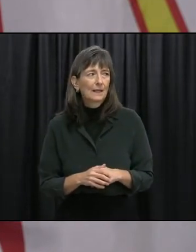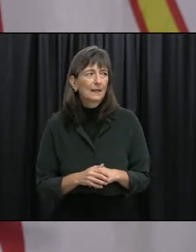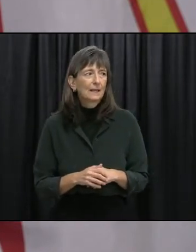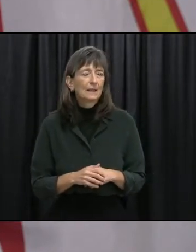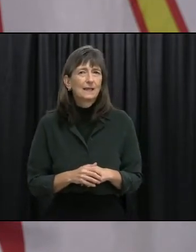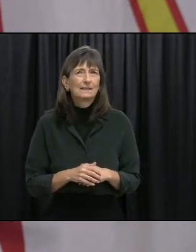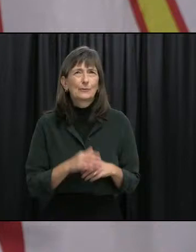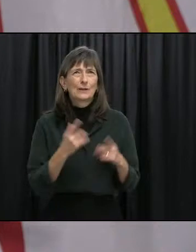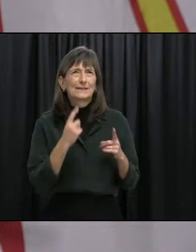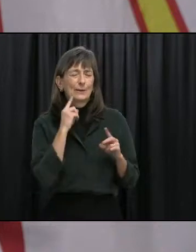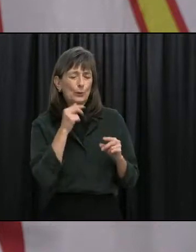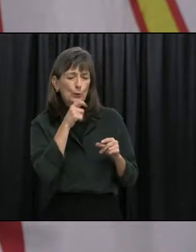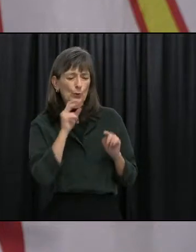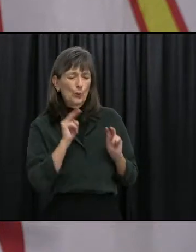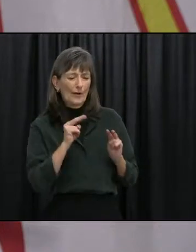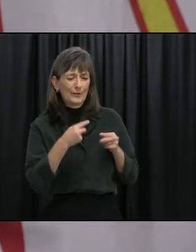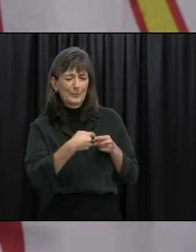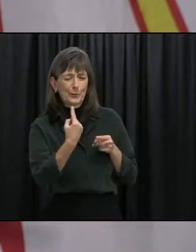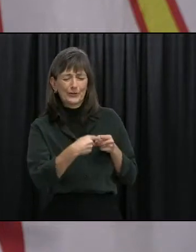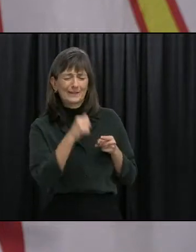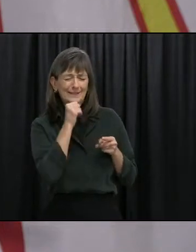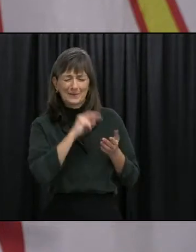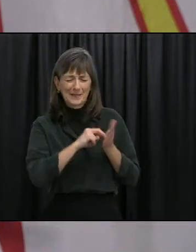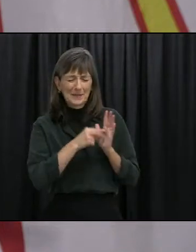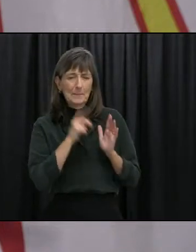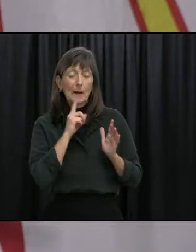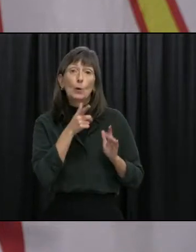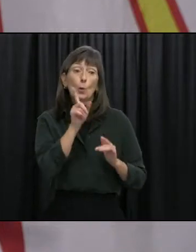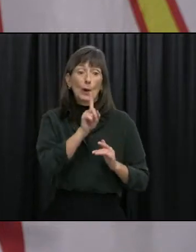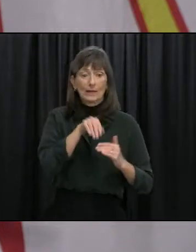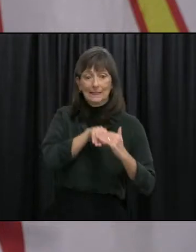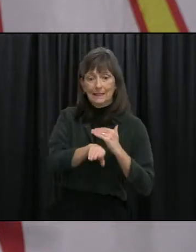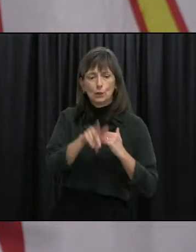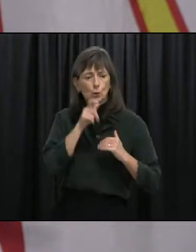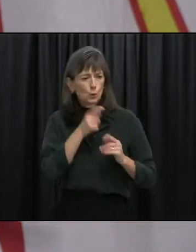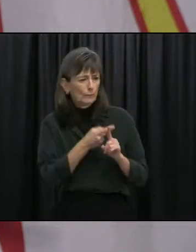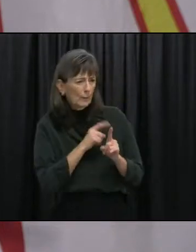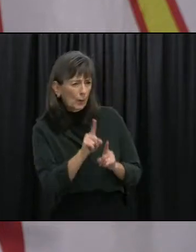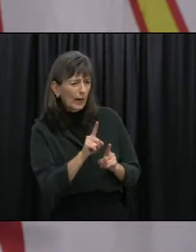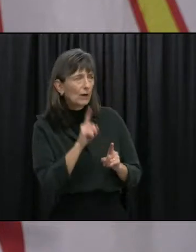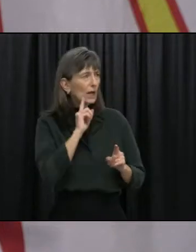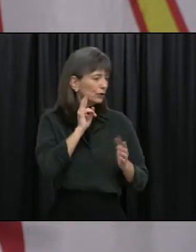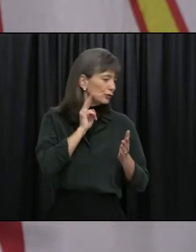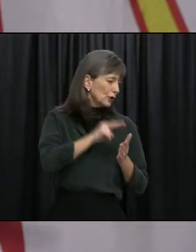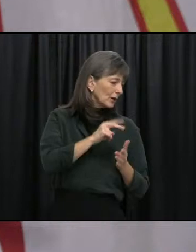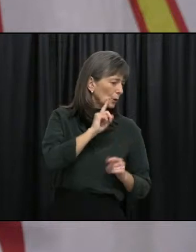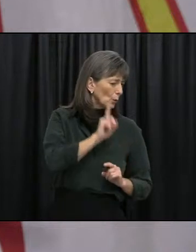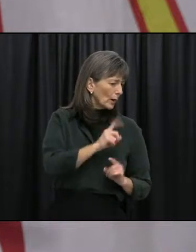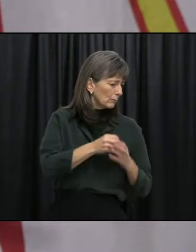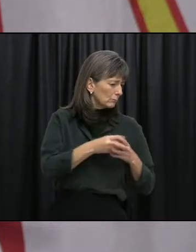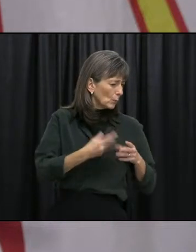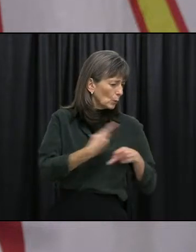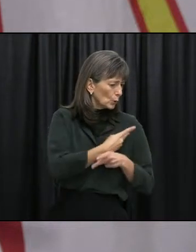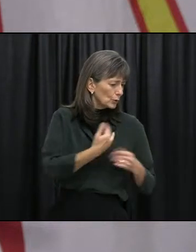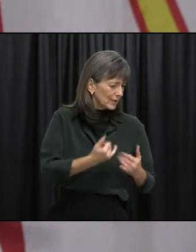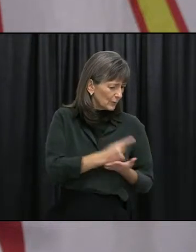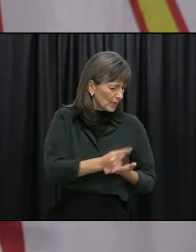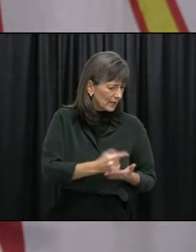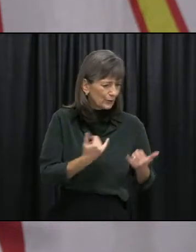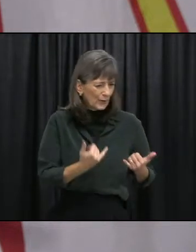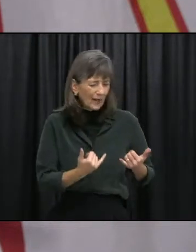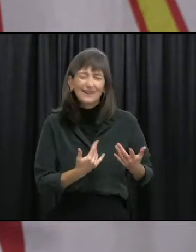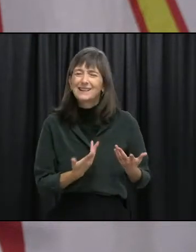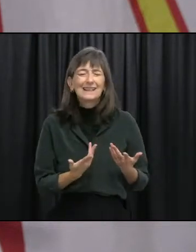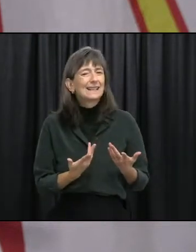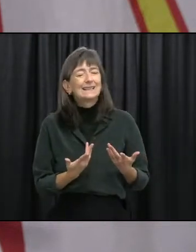patrol. That's not the right word, but from that point of entry. Point of view. So it's not as